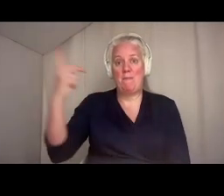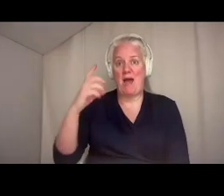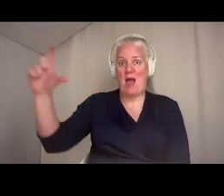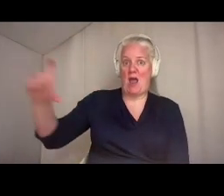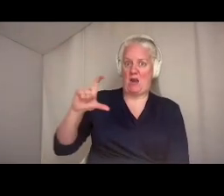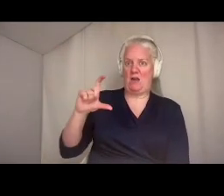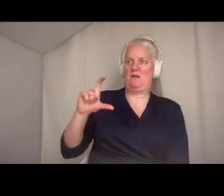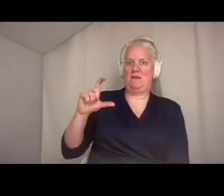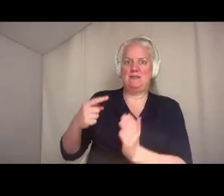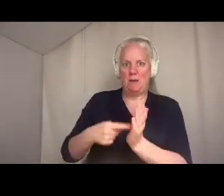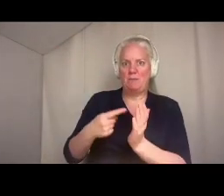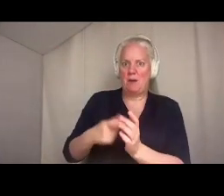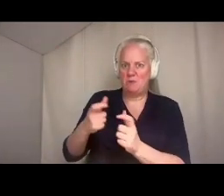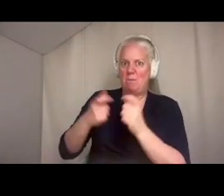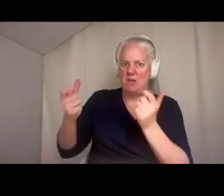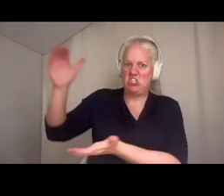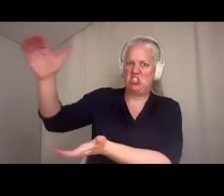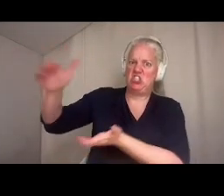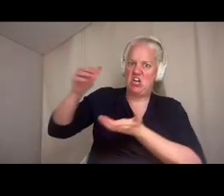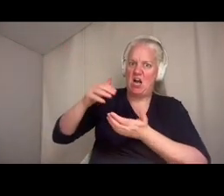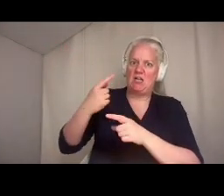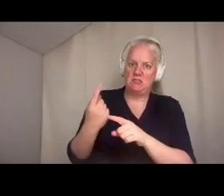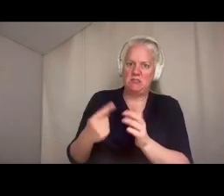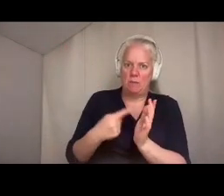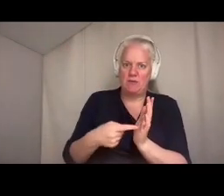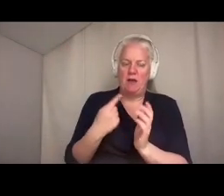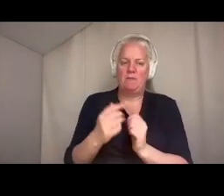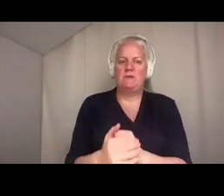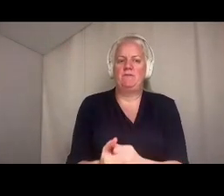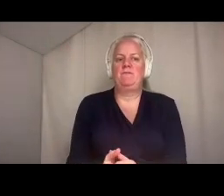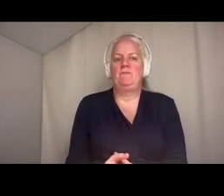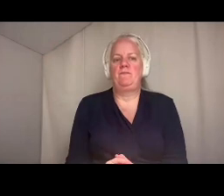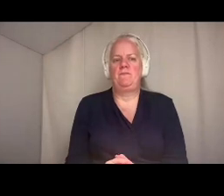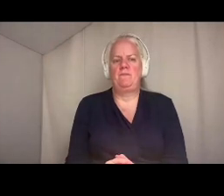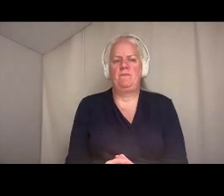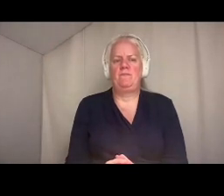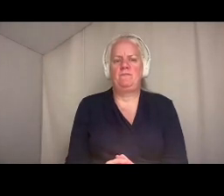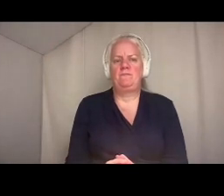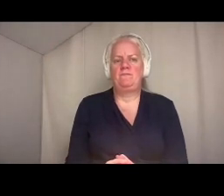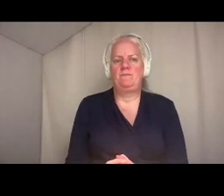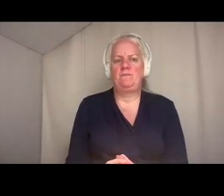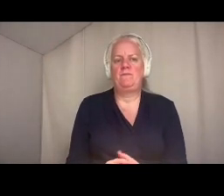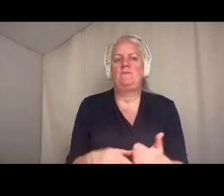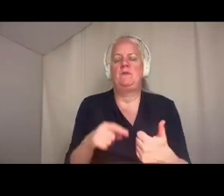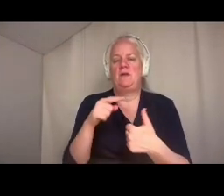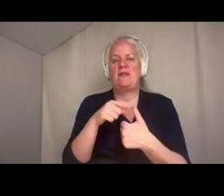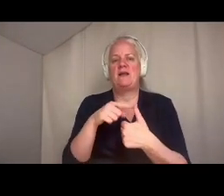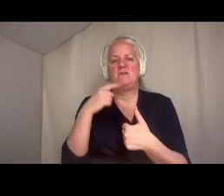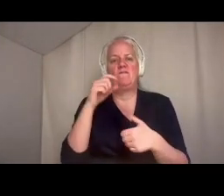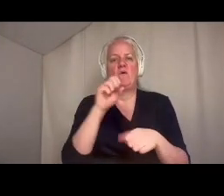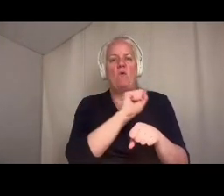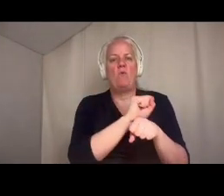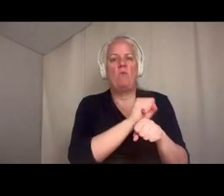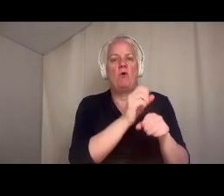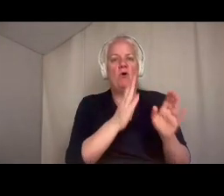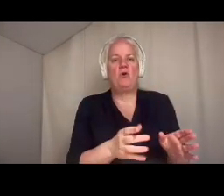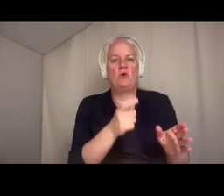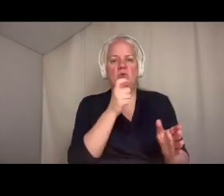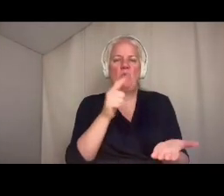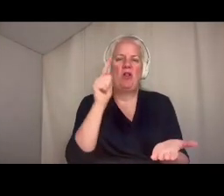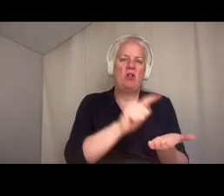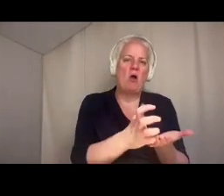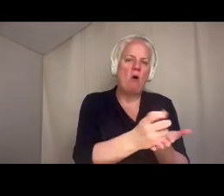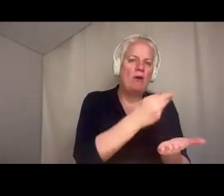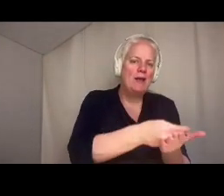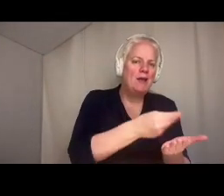worker, it's actually targeted to workers with low to moderate income, and they could be someone with or without a